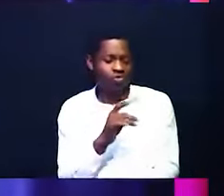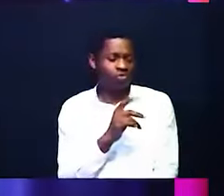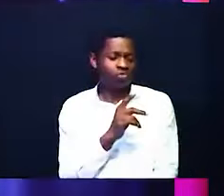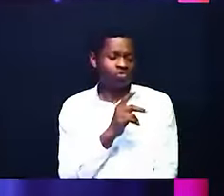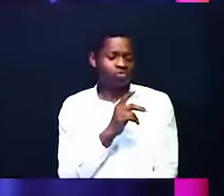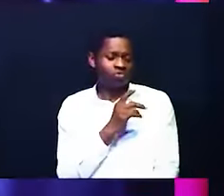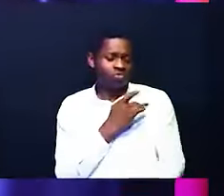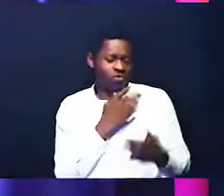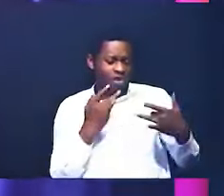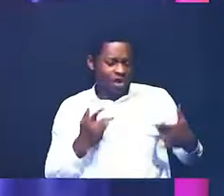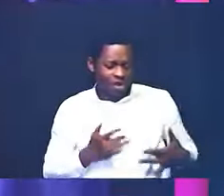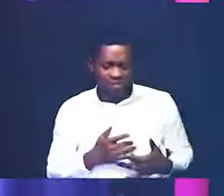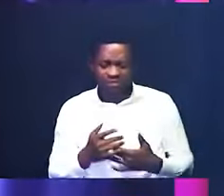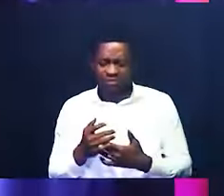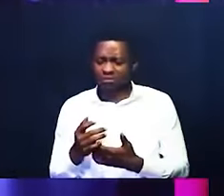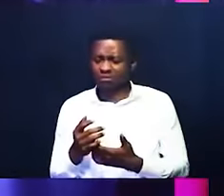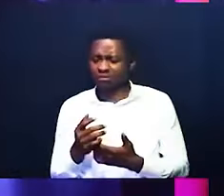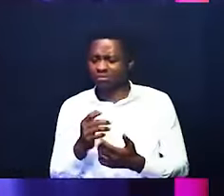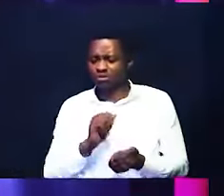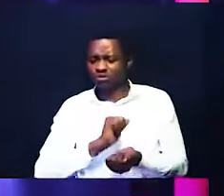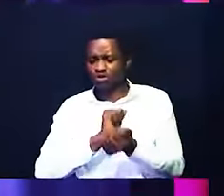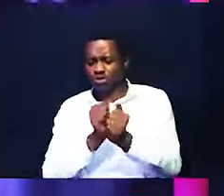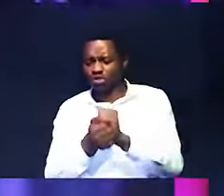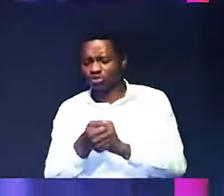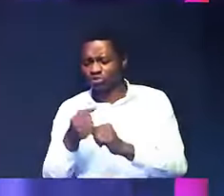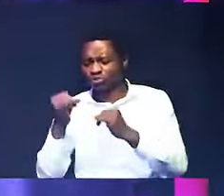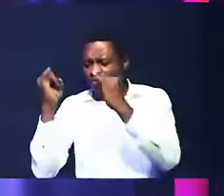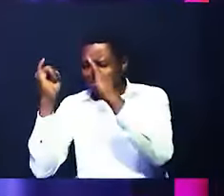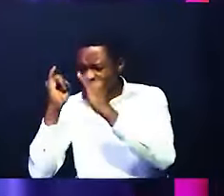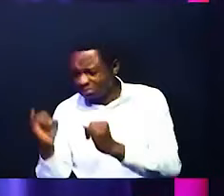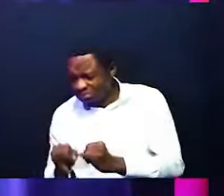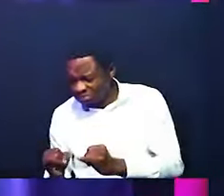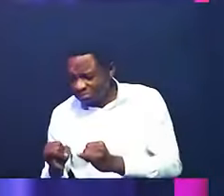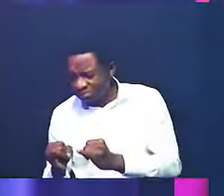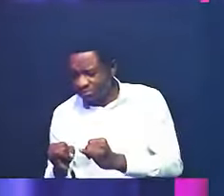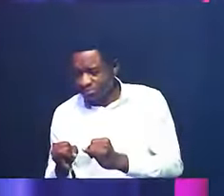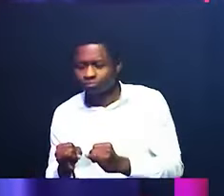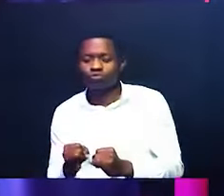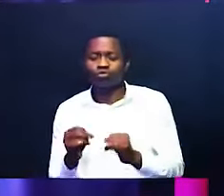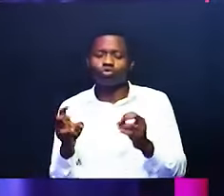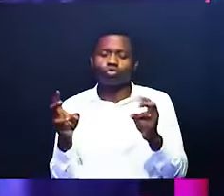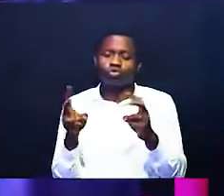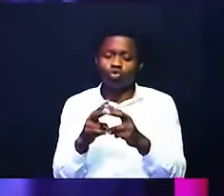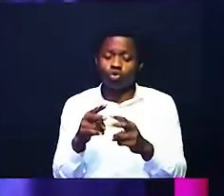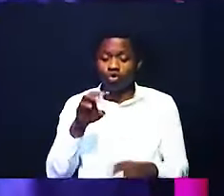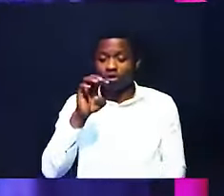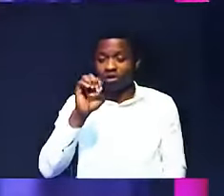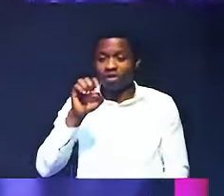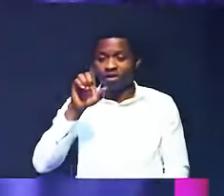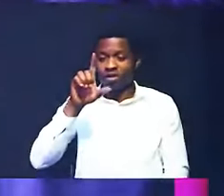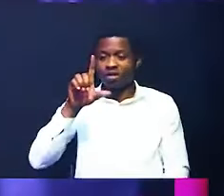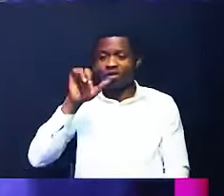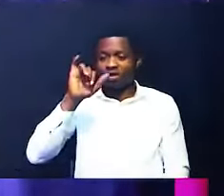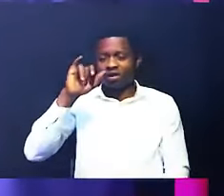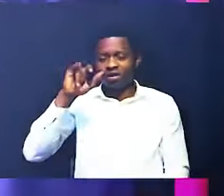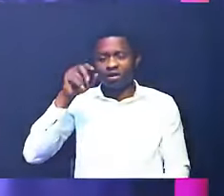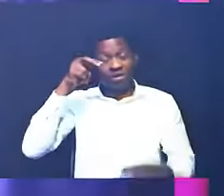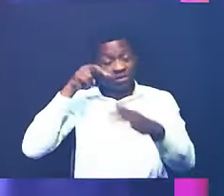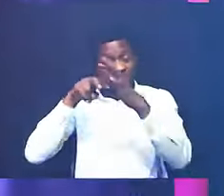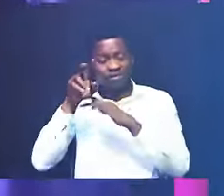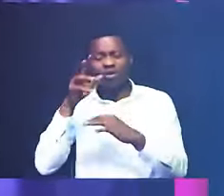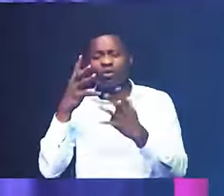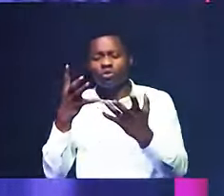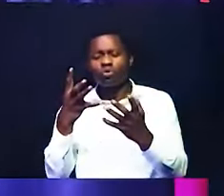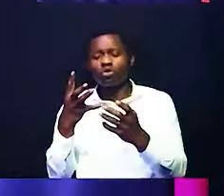that God will bring their hearts back to himself. Now when in pipe bomb Israel Maya no one akuma akwako dibal sumu